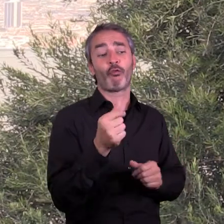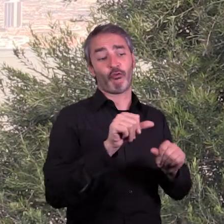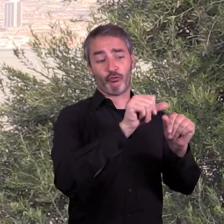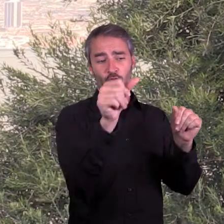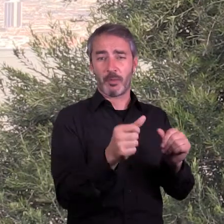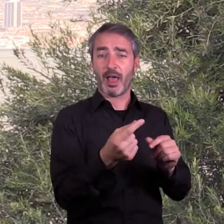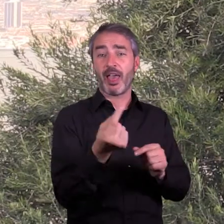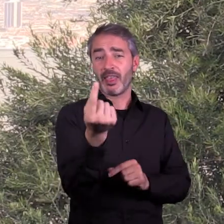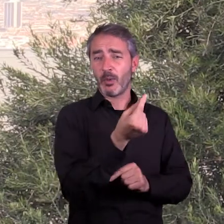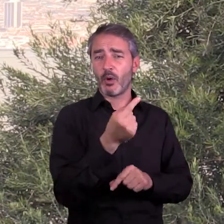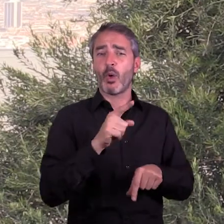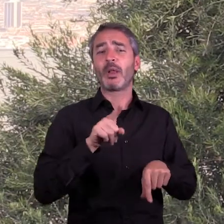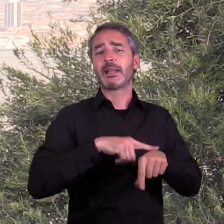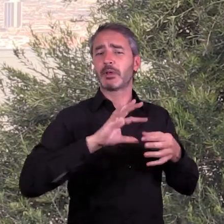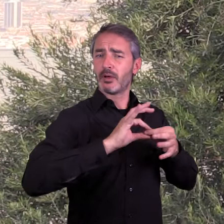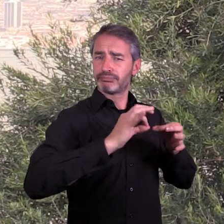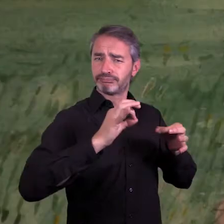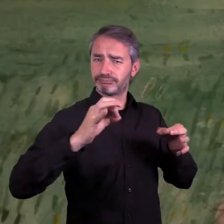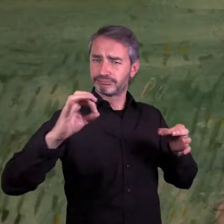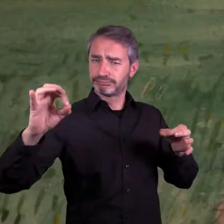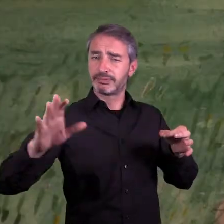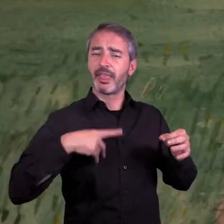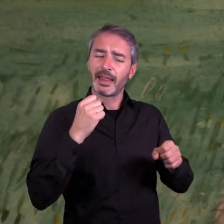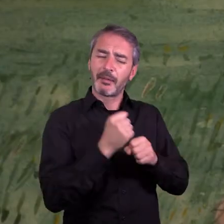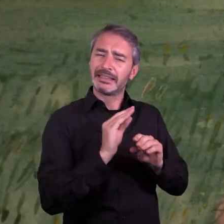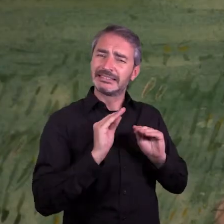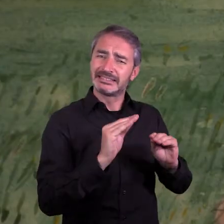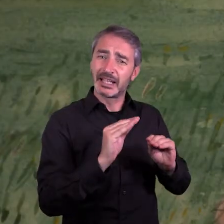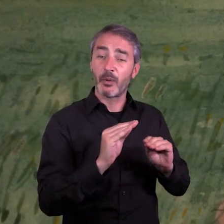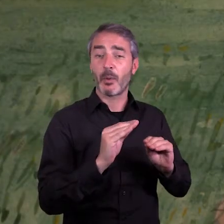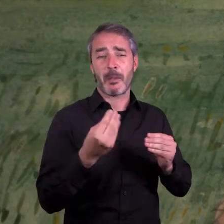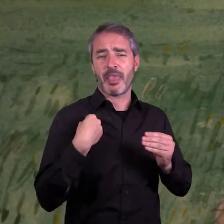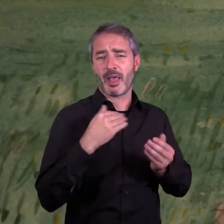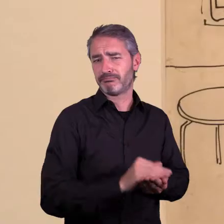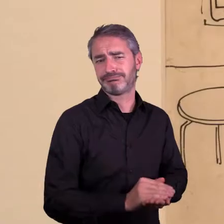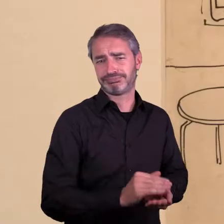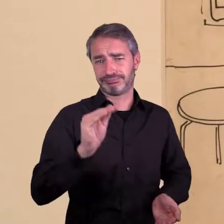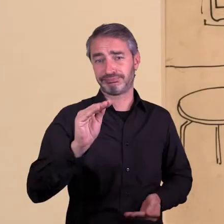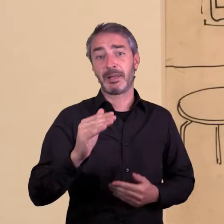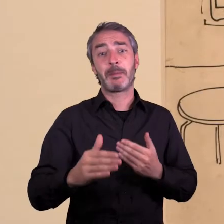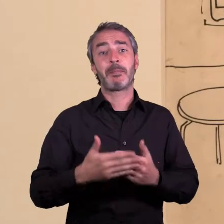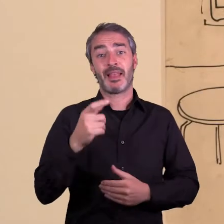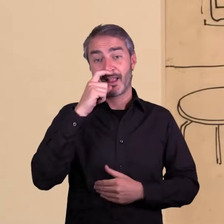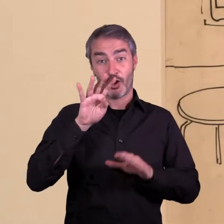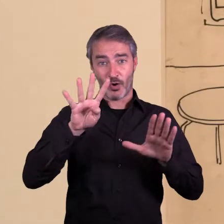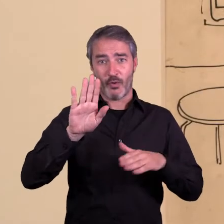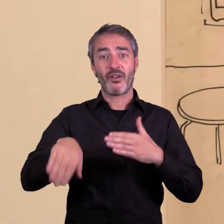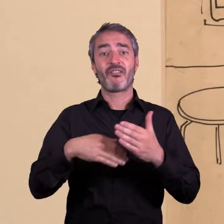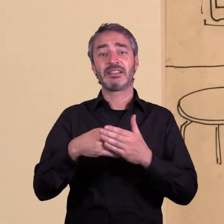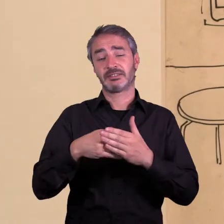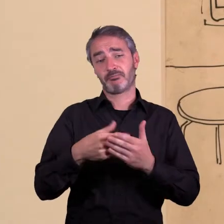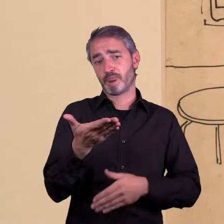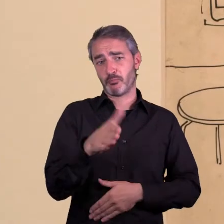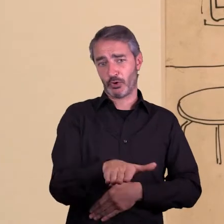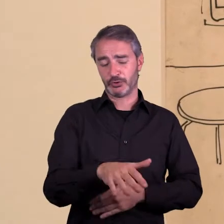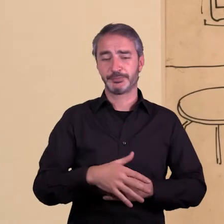should be chronological, so they should represent everything she did in her life from the very early age of 9 years old to